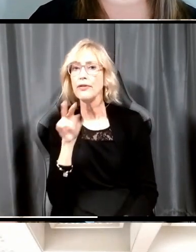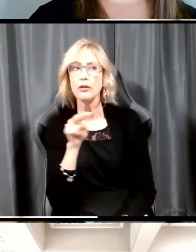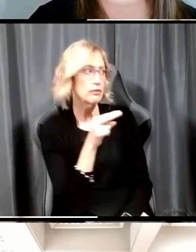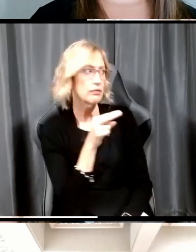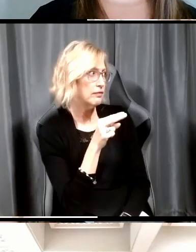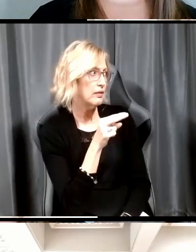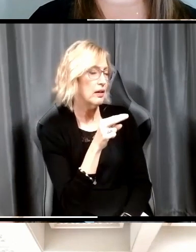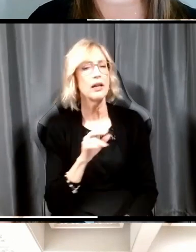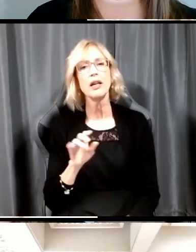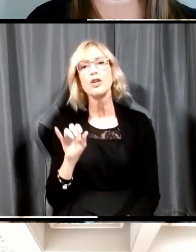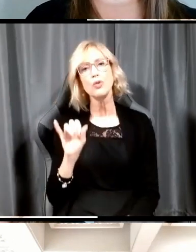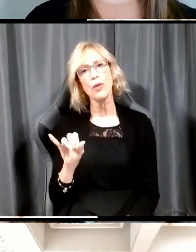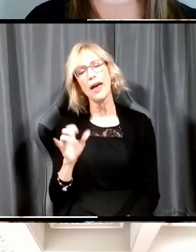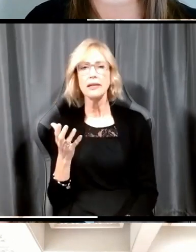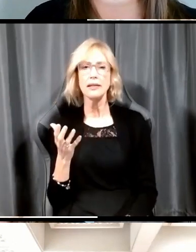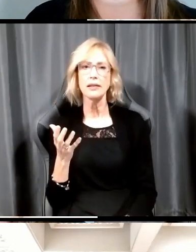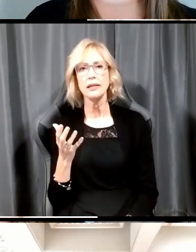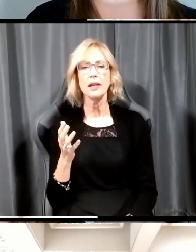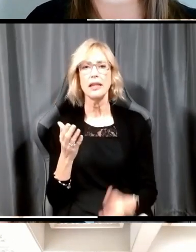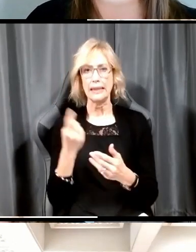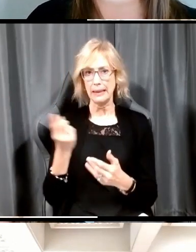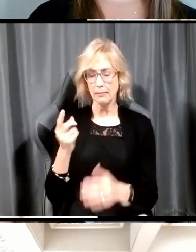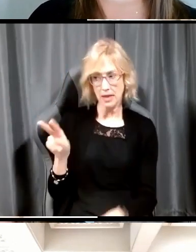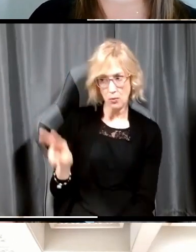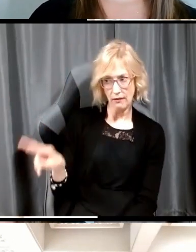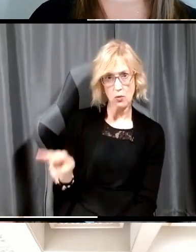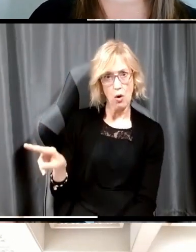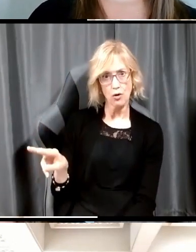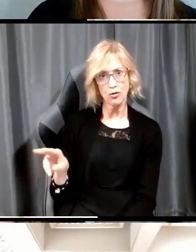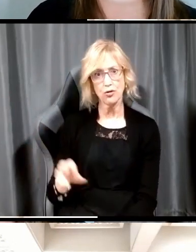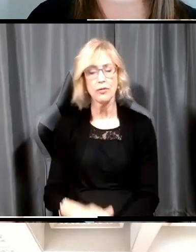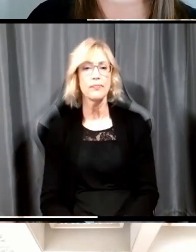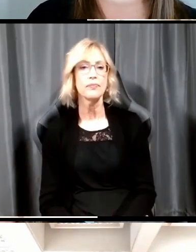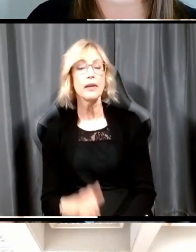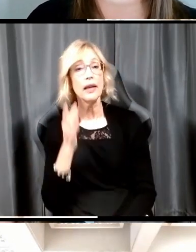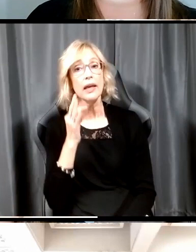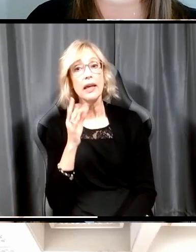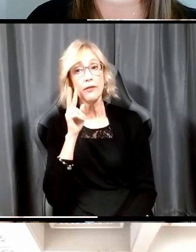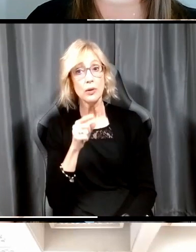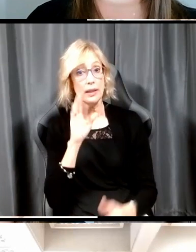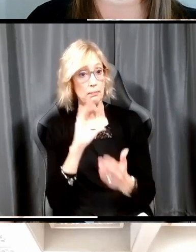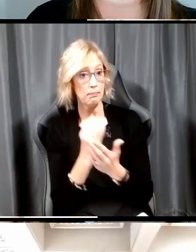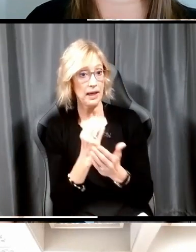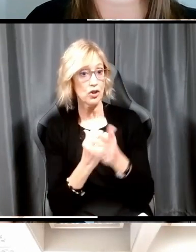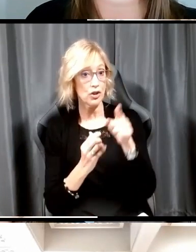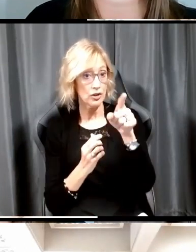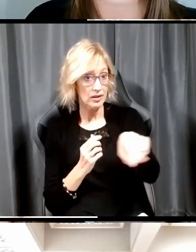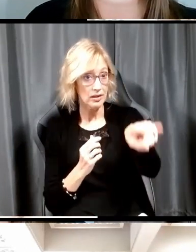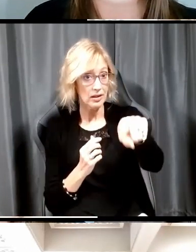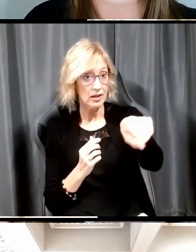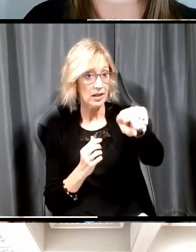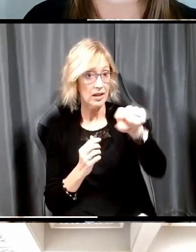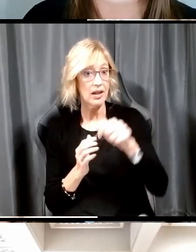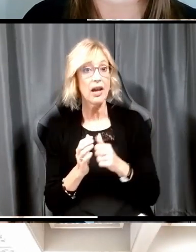that's another observation that we have to take. So if you'll see the pictures, if you see the pictures on the screen,